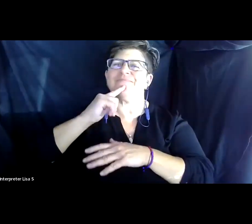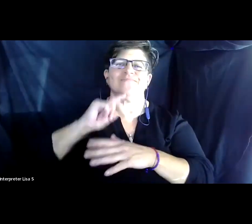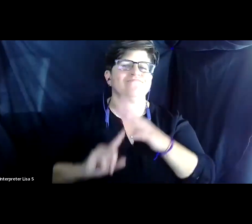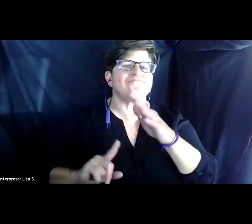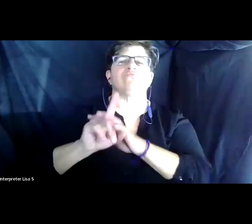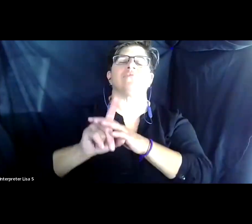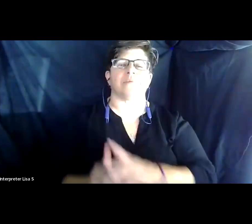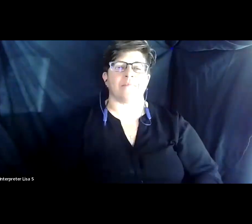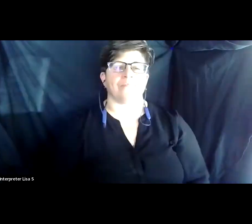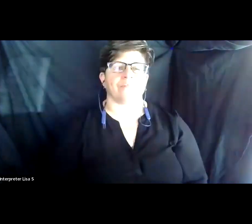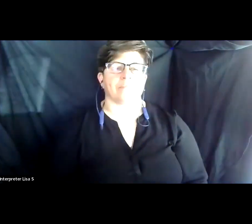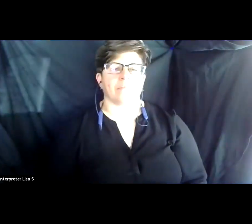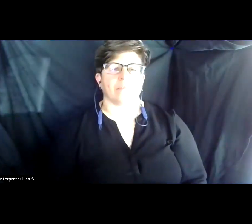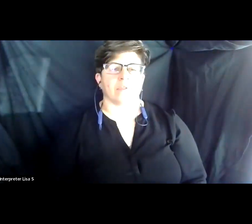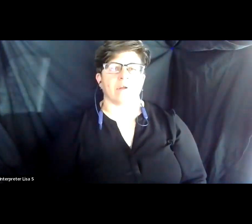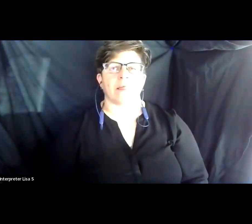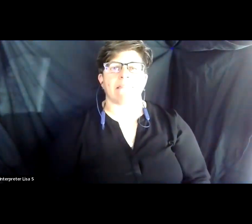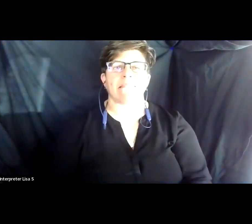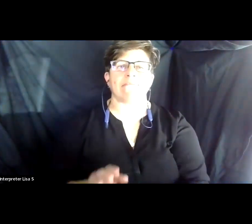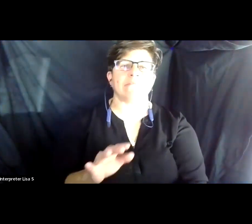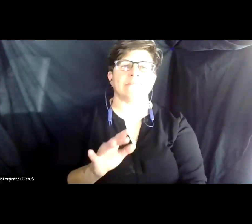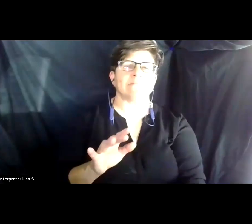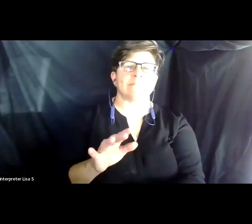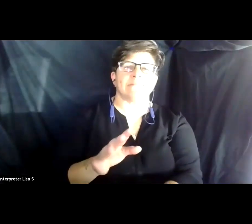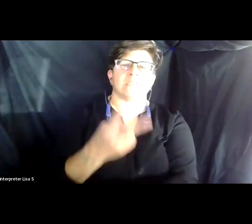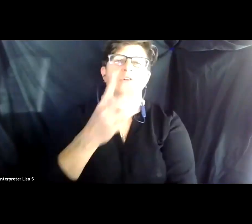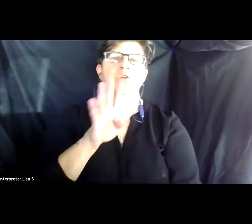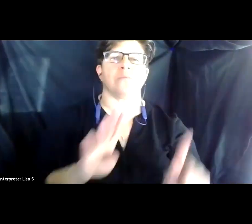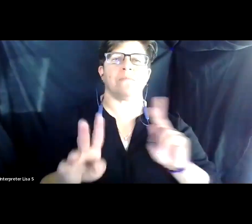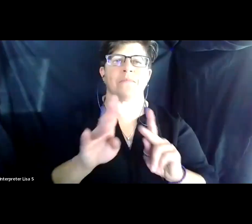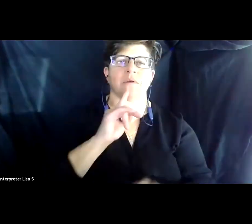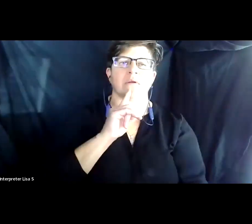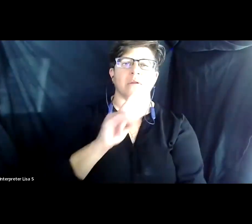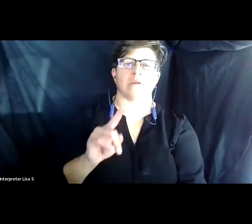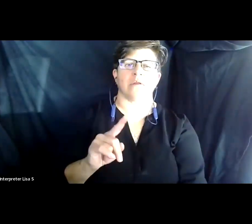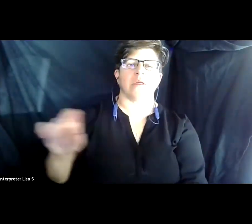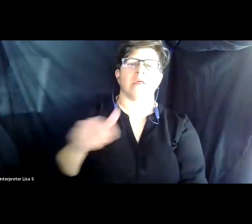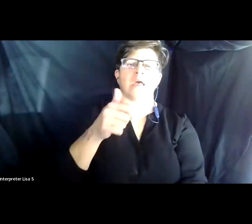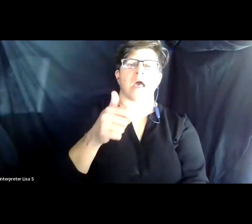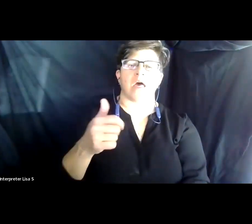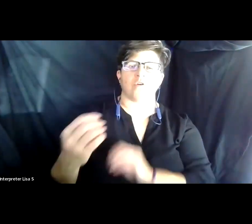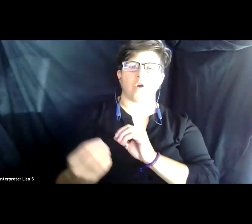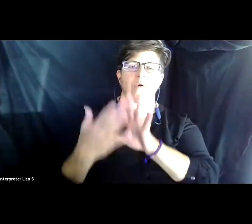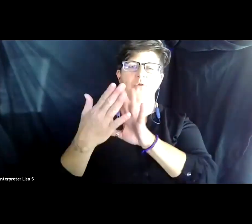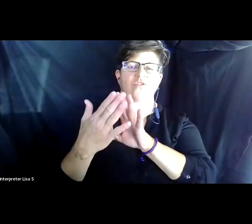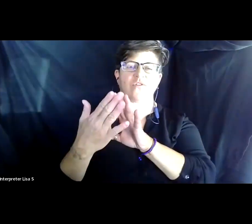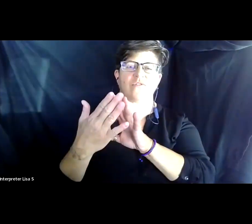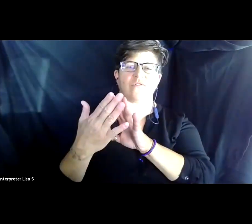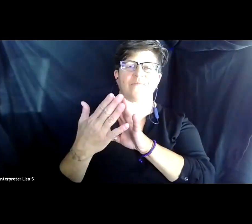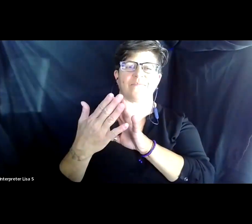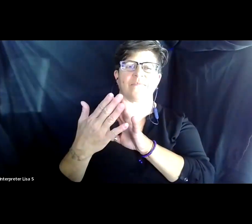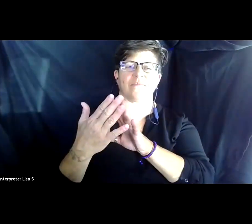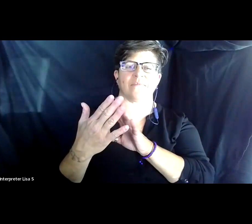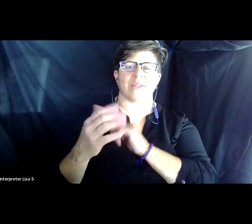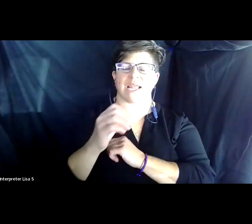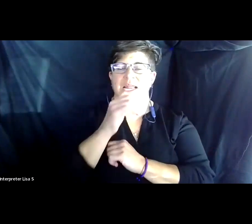Amy, with your It may permission, I actually see benefit from the other newer approaches being tested now, not